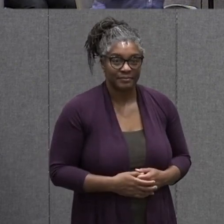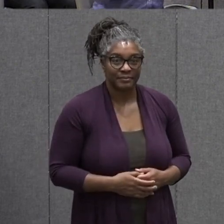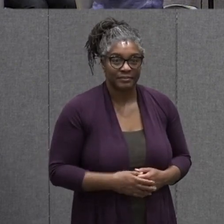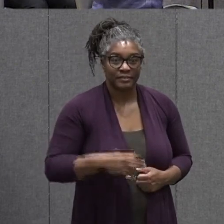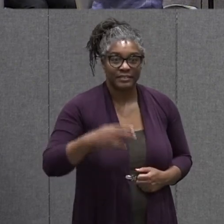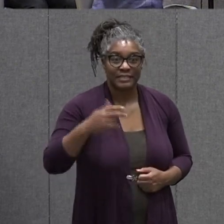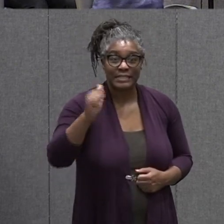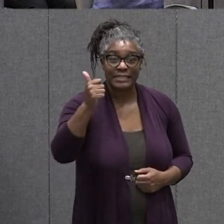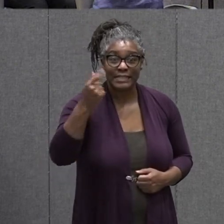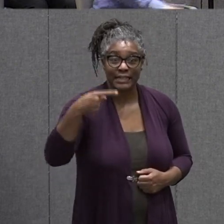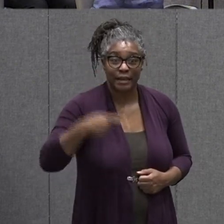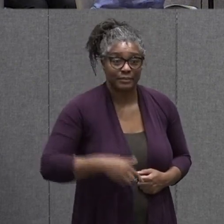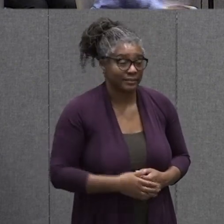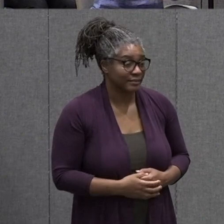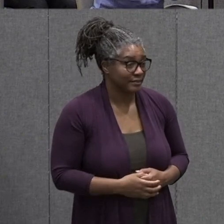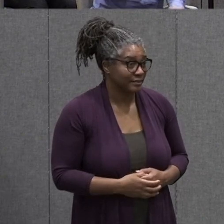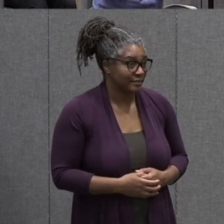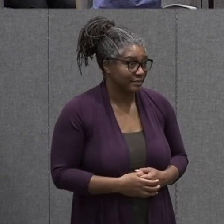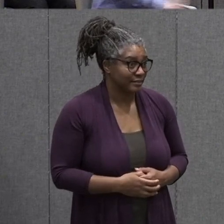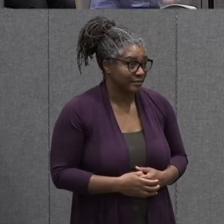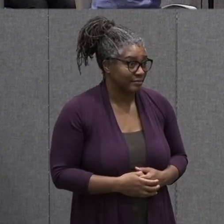Hit me 10 times.